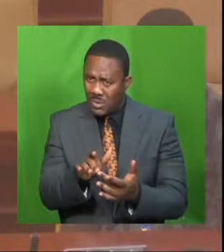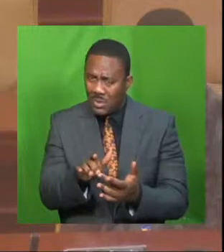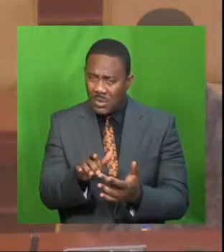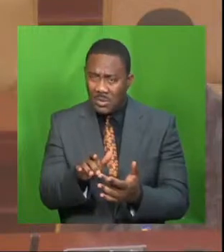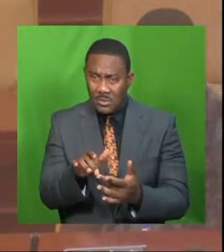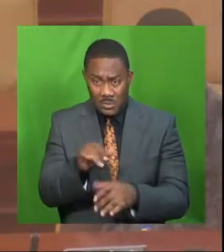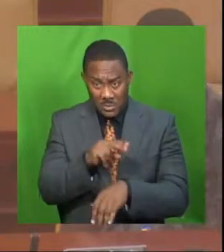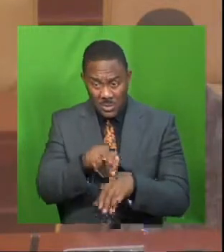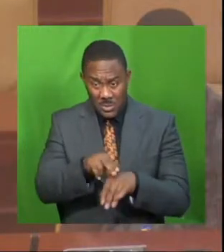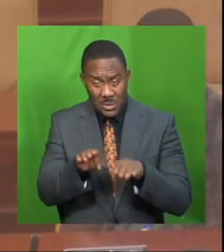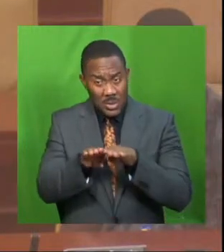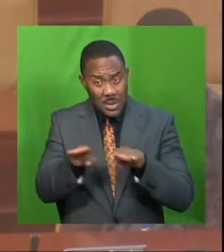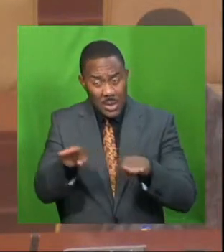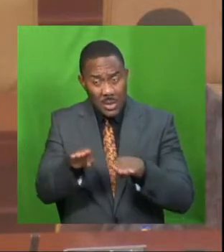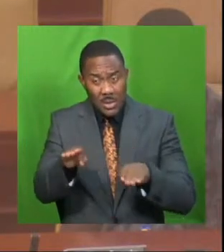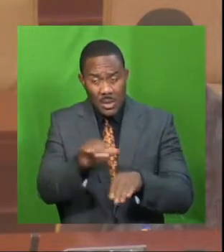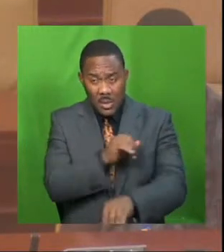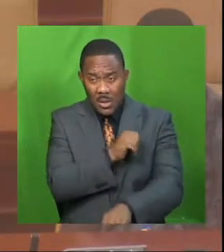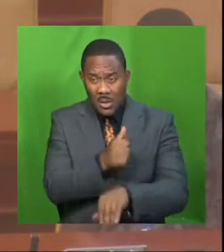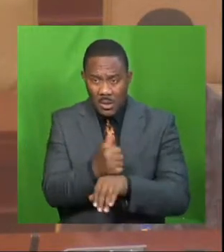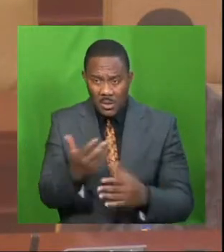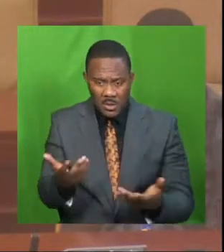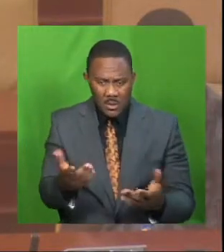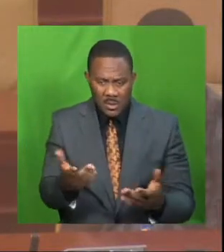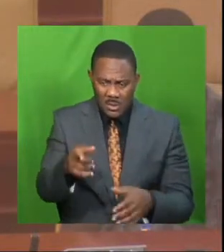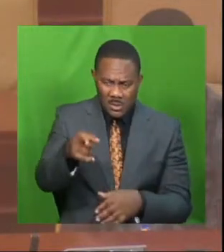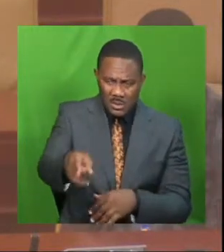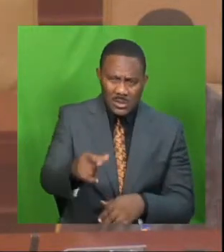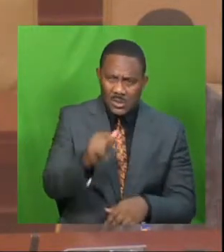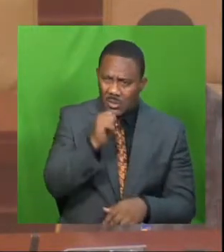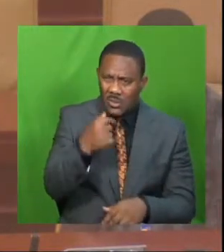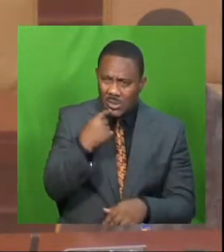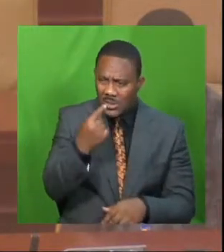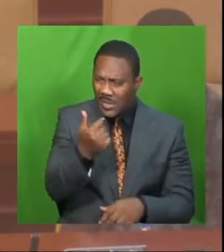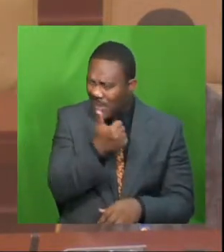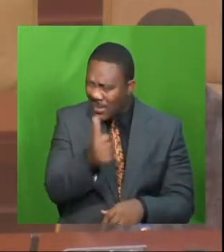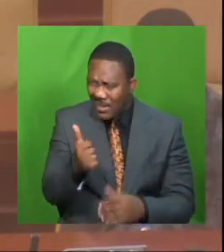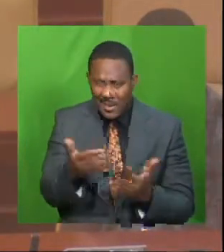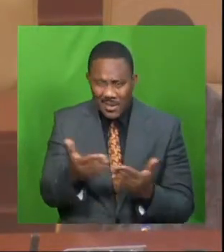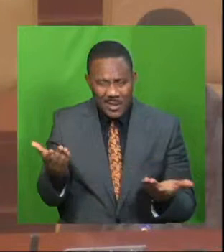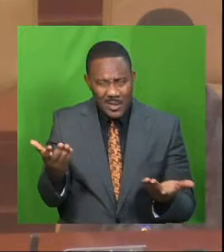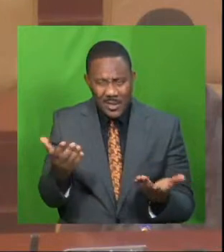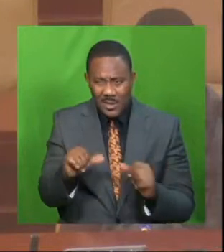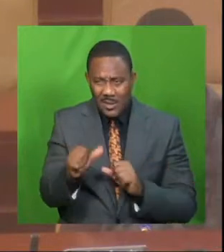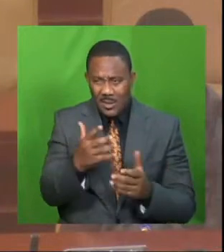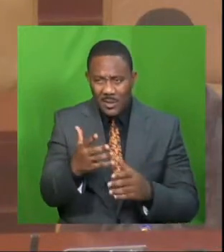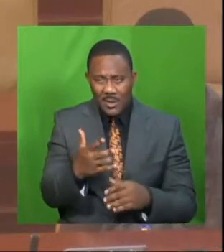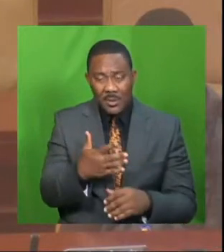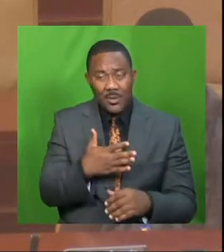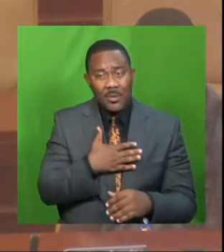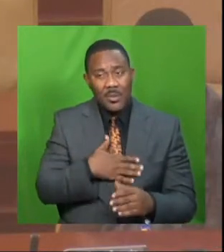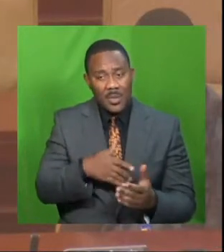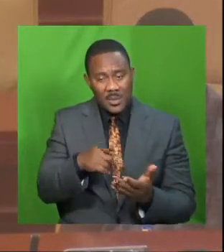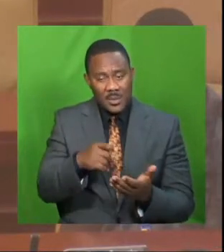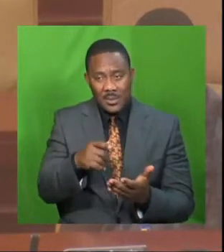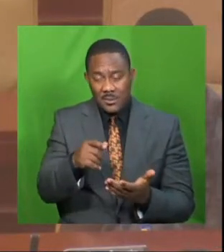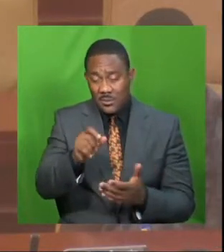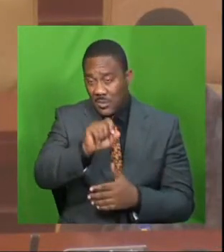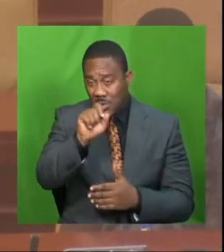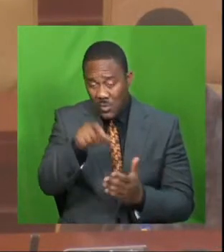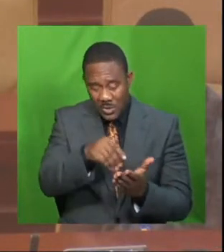about measurement. My brother, and she has not mentioned Ghana Standards Authority in this. Just file a proper, substantive